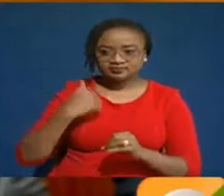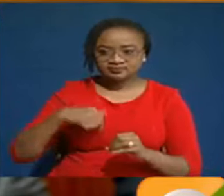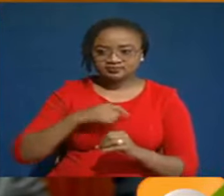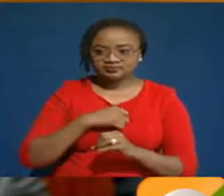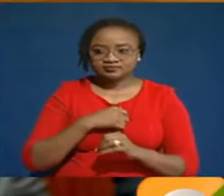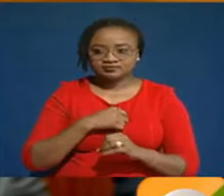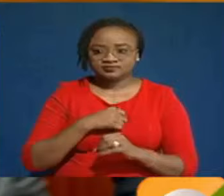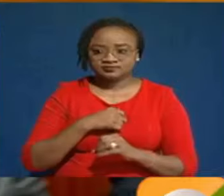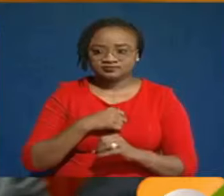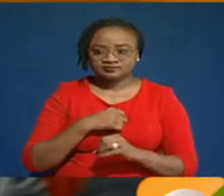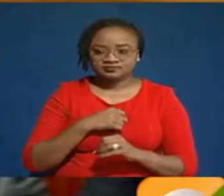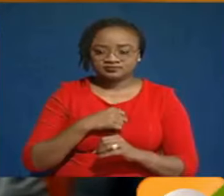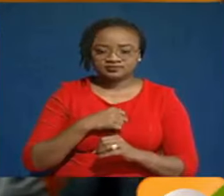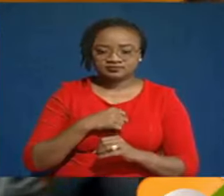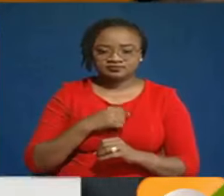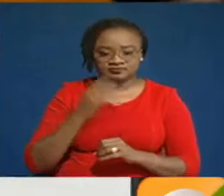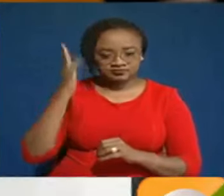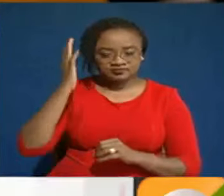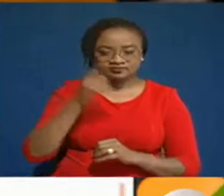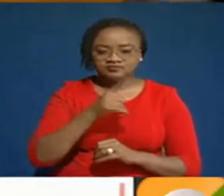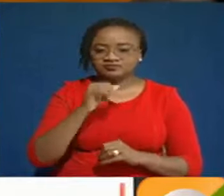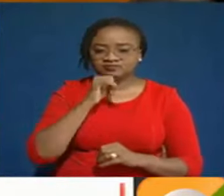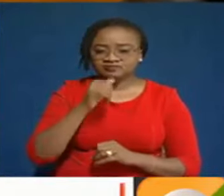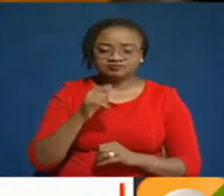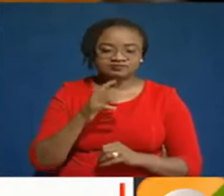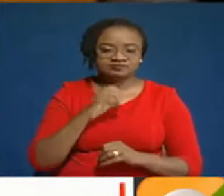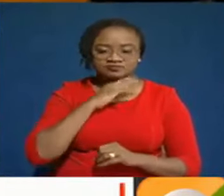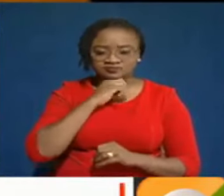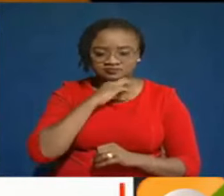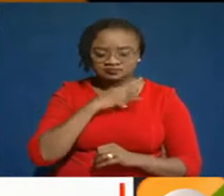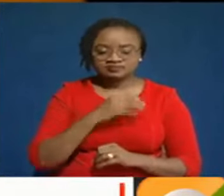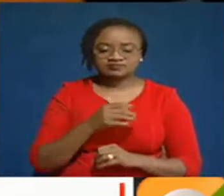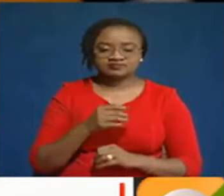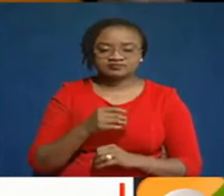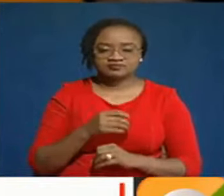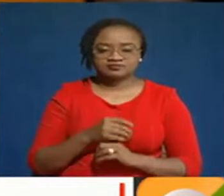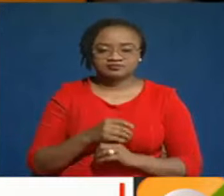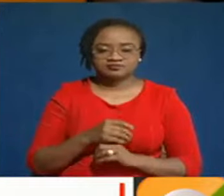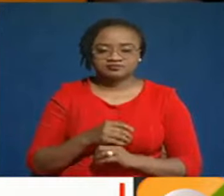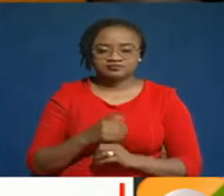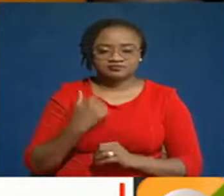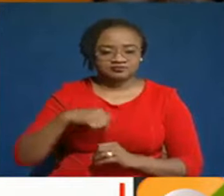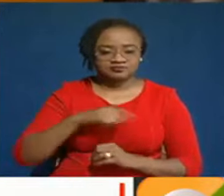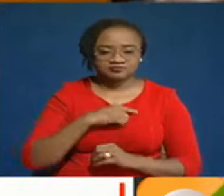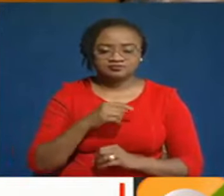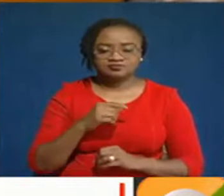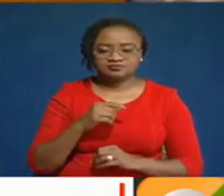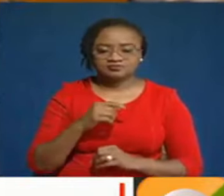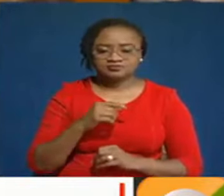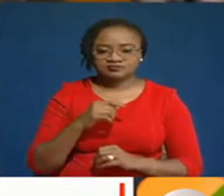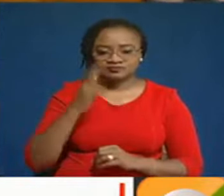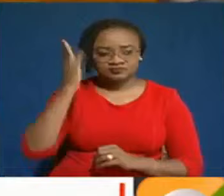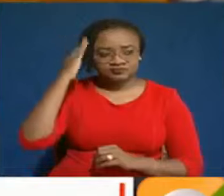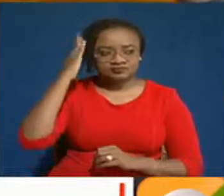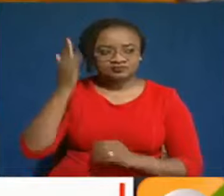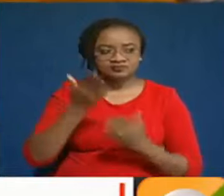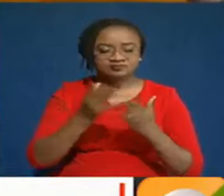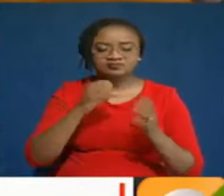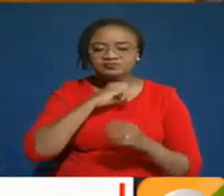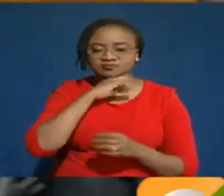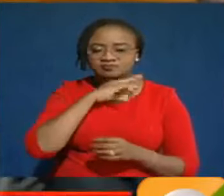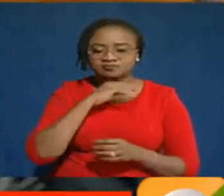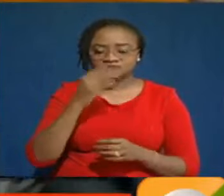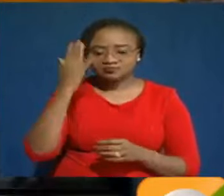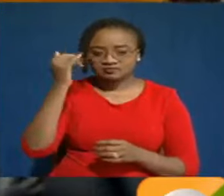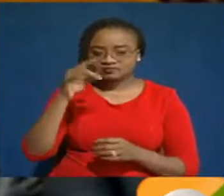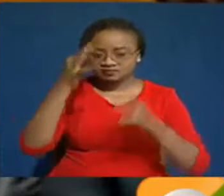are, of course, not complaining that the Senate dismissed some of the grounds. We presume that they are complaining about the decision of the